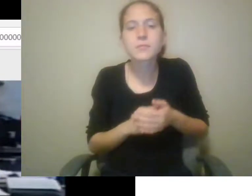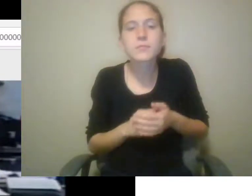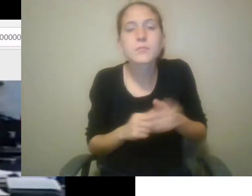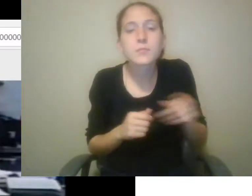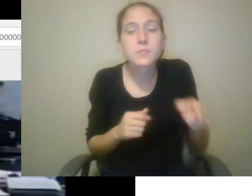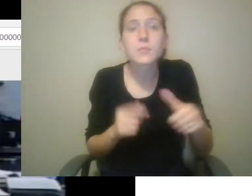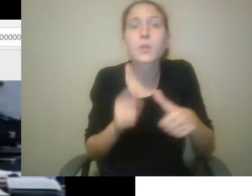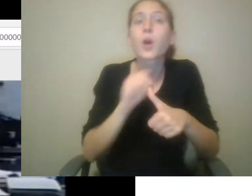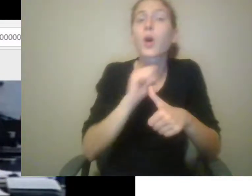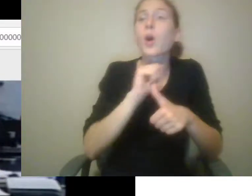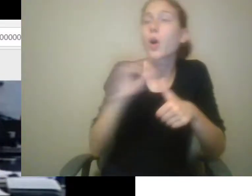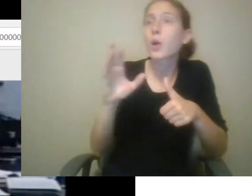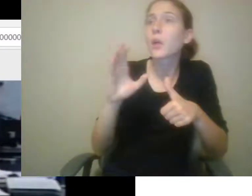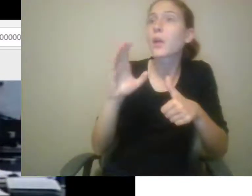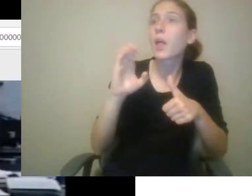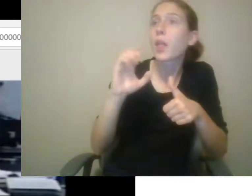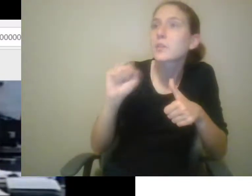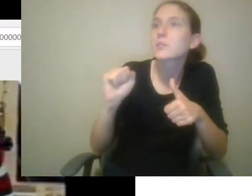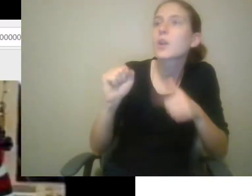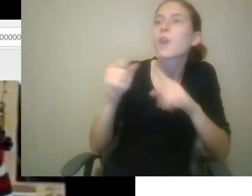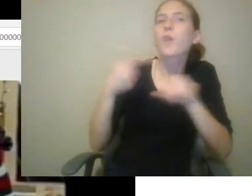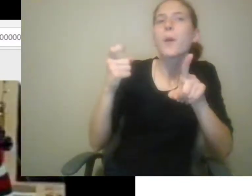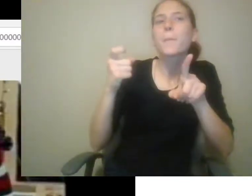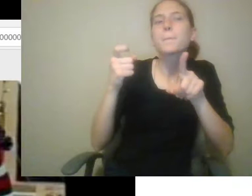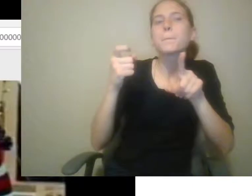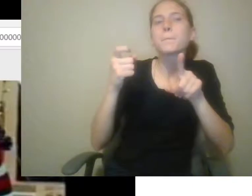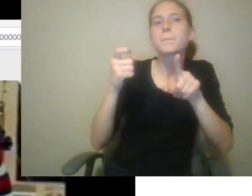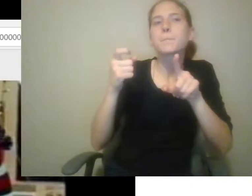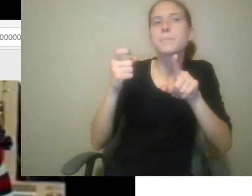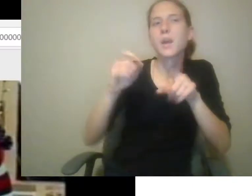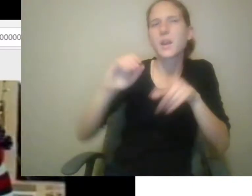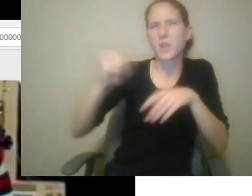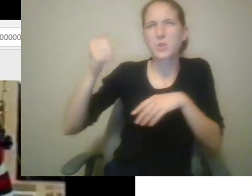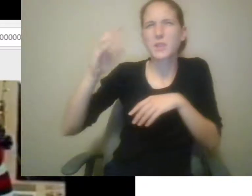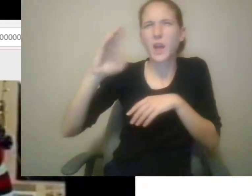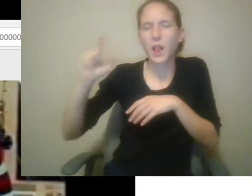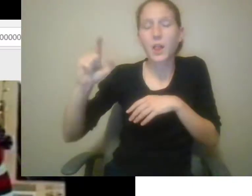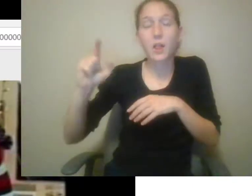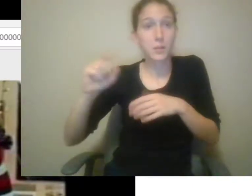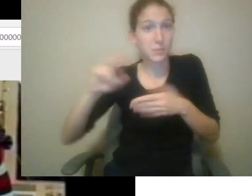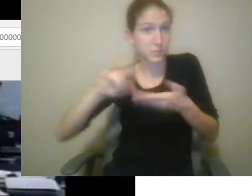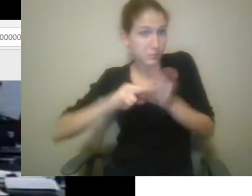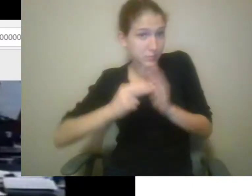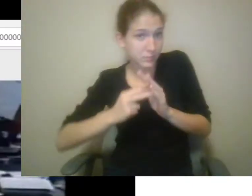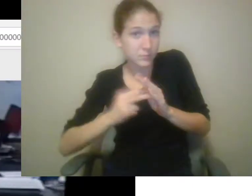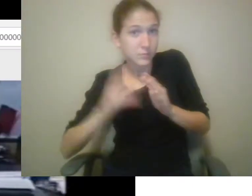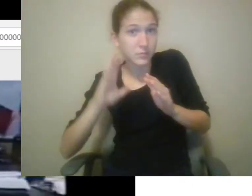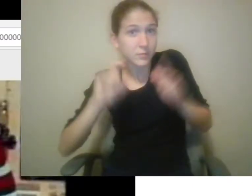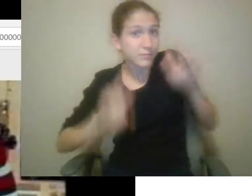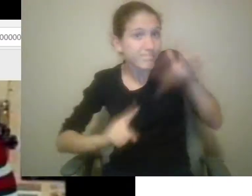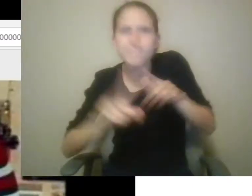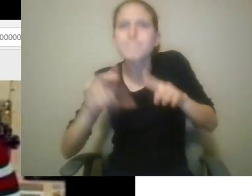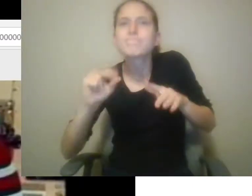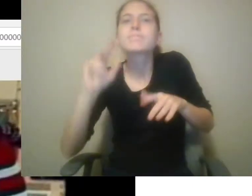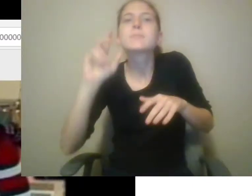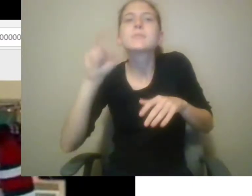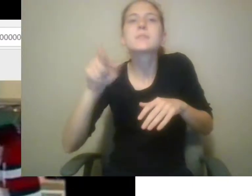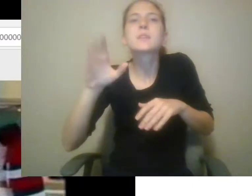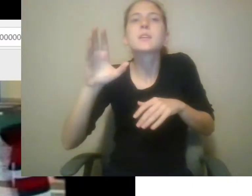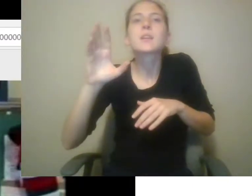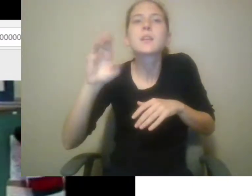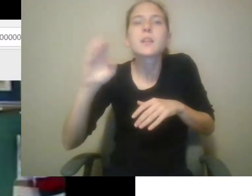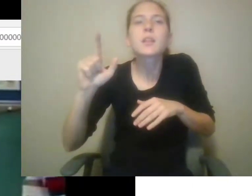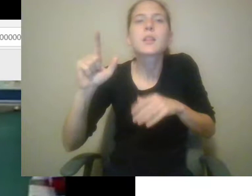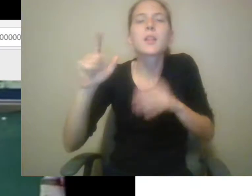All cells come from pre-existing cells. You want to do all three, or should I call on other people? Alright. How about